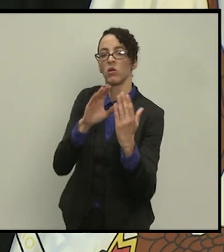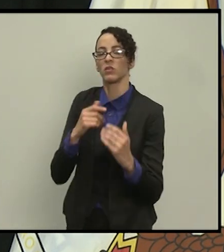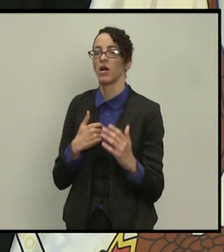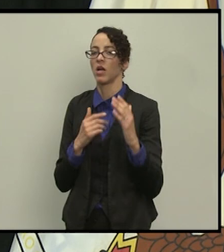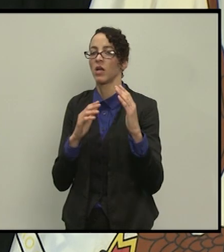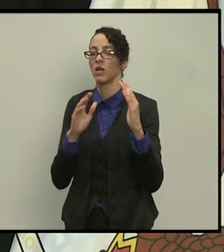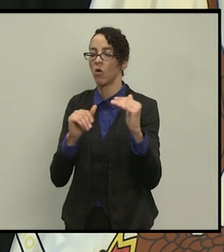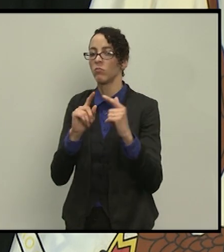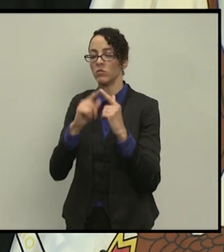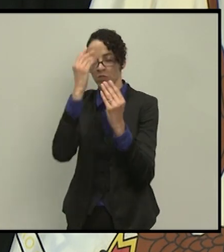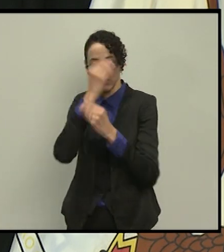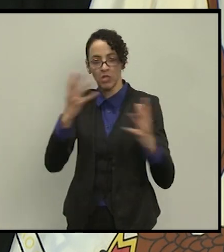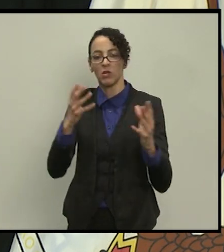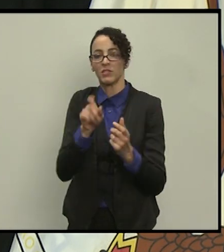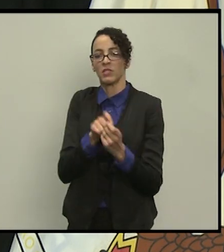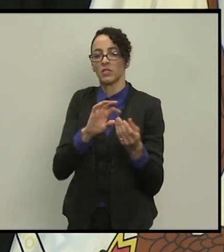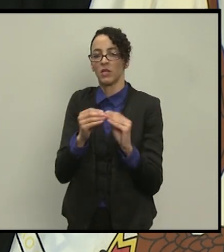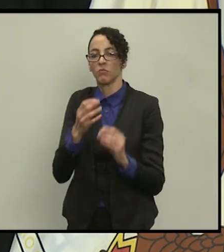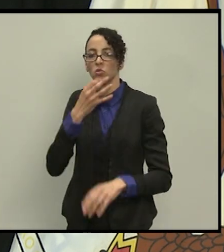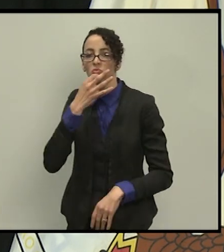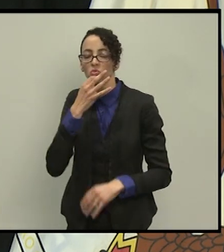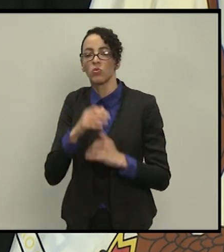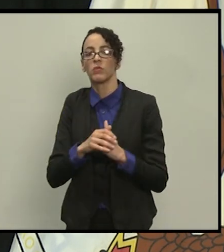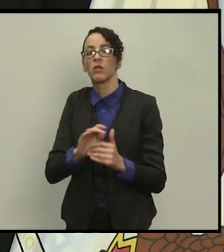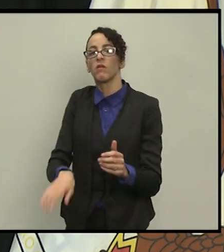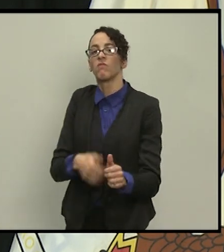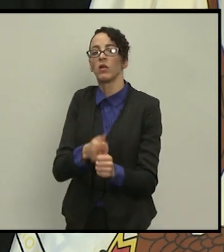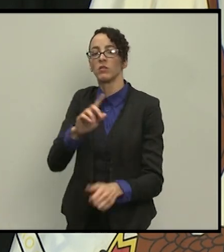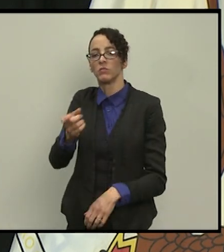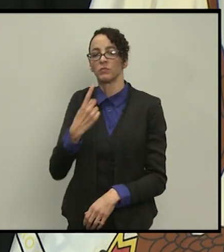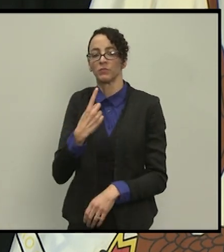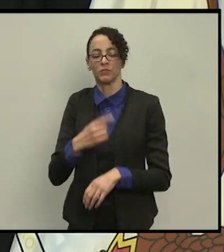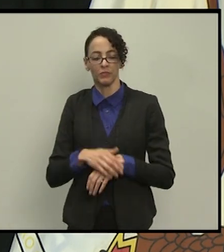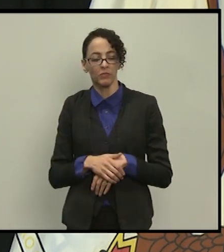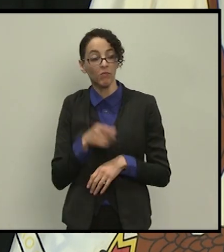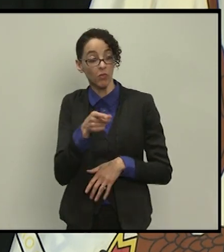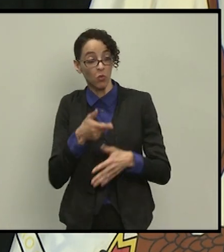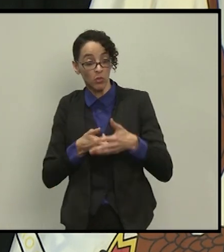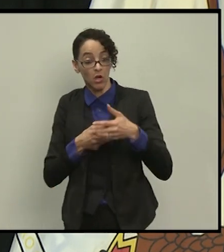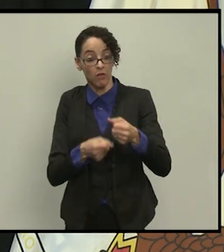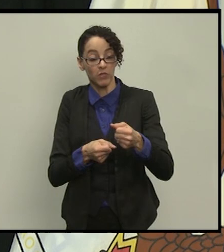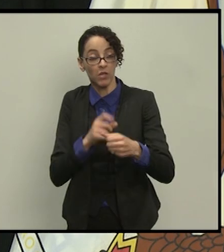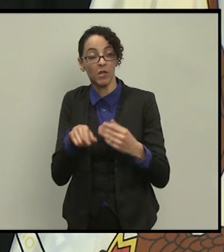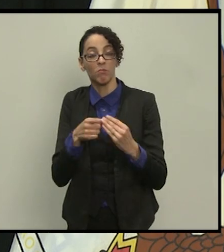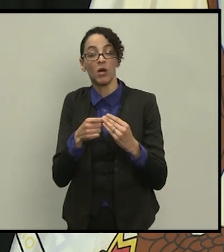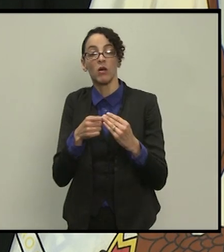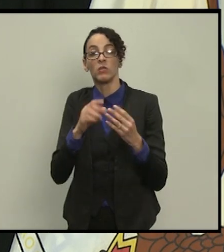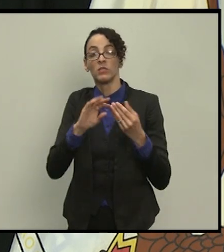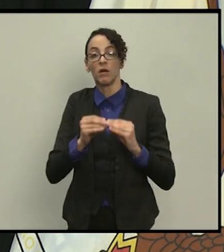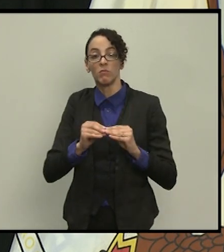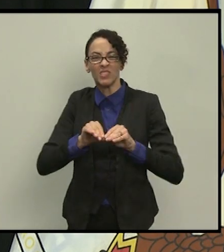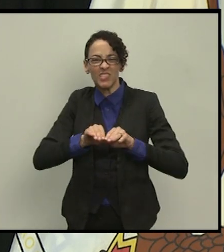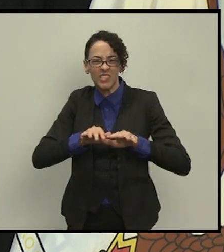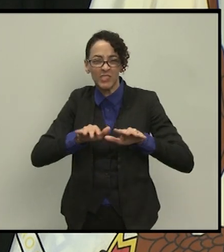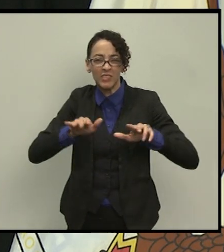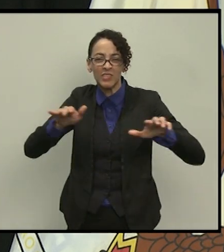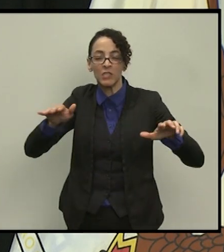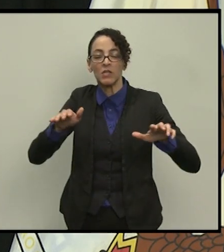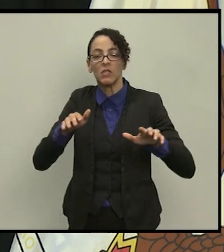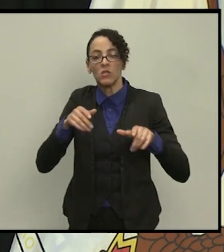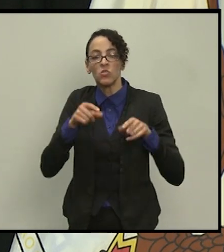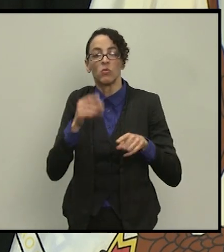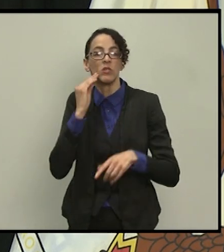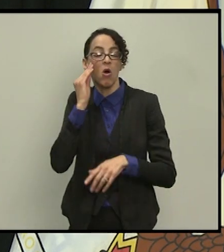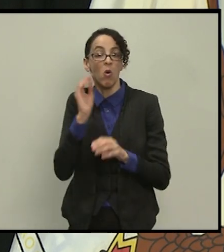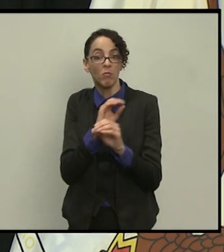Follow-up, are you confident you know the rate of infection among the homeless population? And are there any plans to expand testing to the homeless as